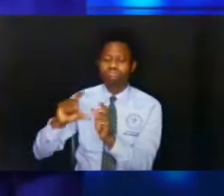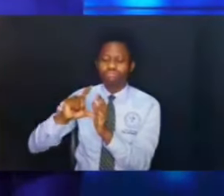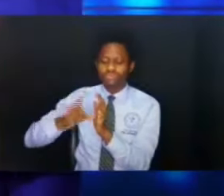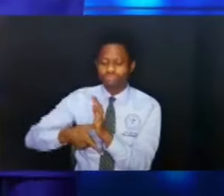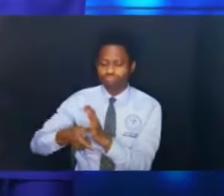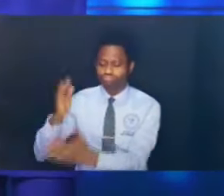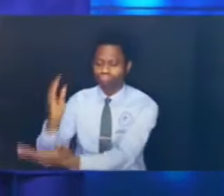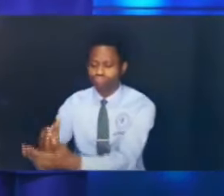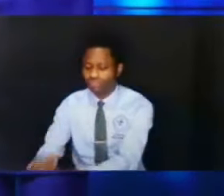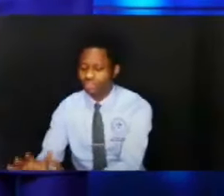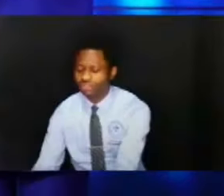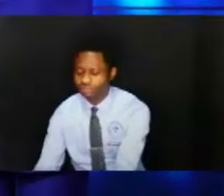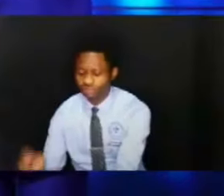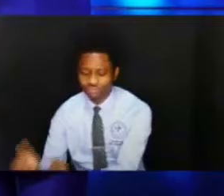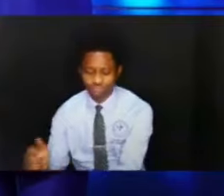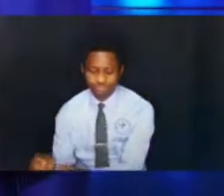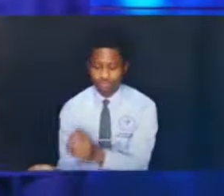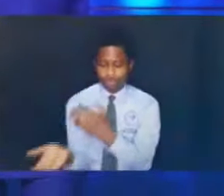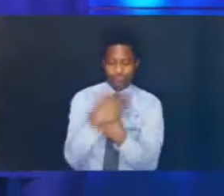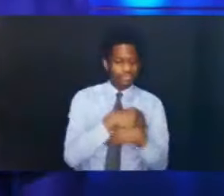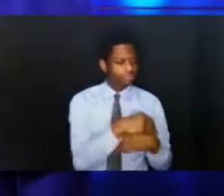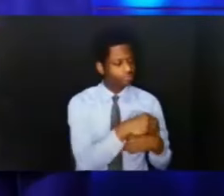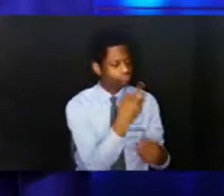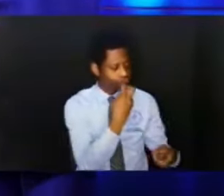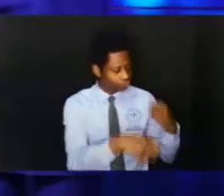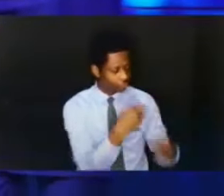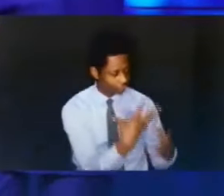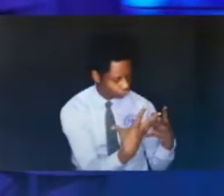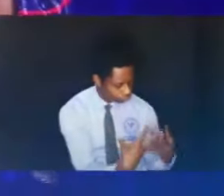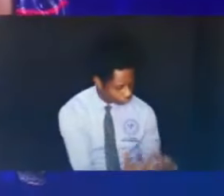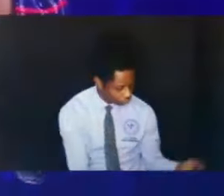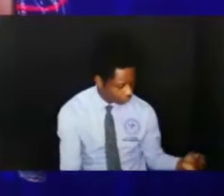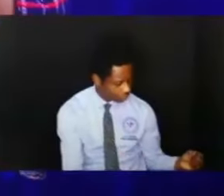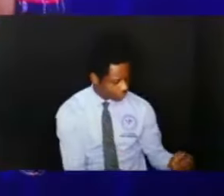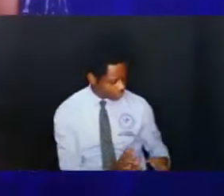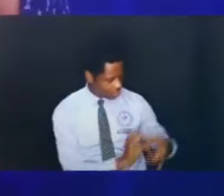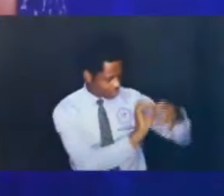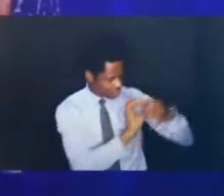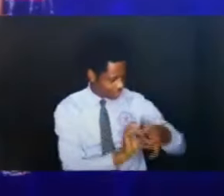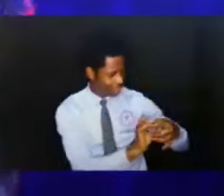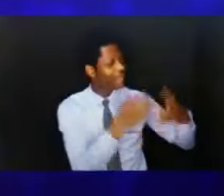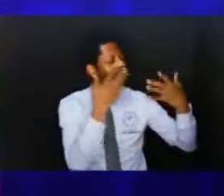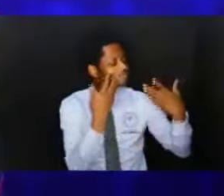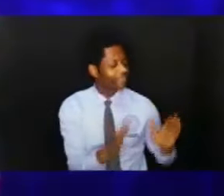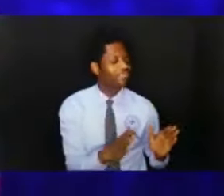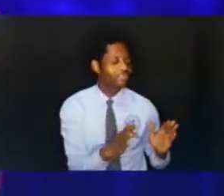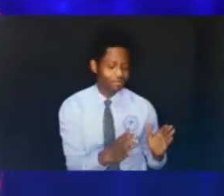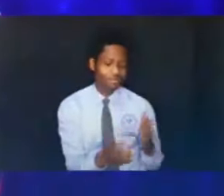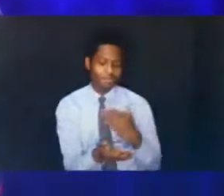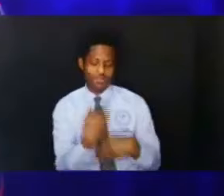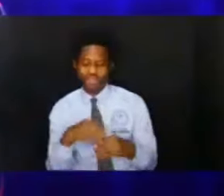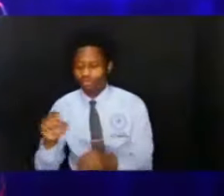know, and Kobum, cane, and sana, what ba, abe ma, why are you dear? Now we said that this is a new form of